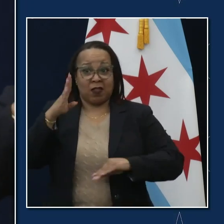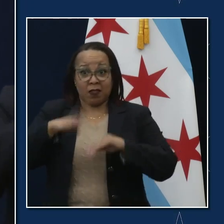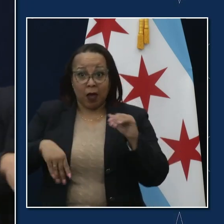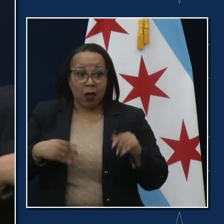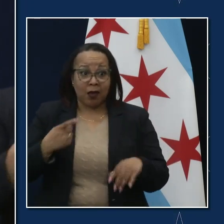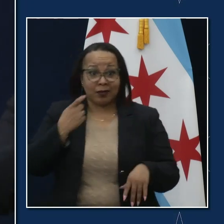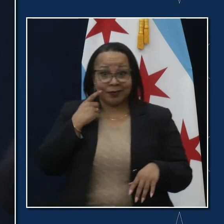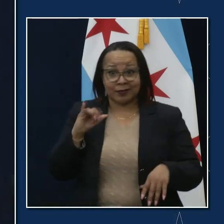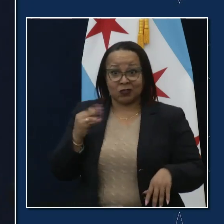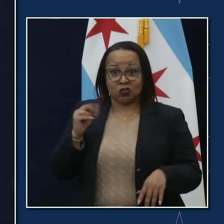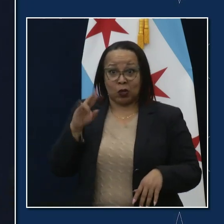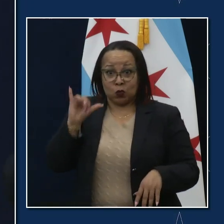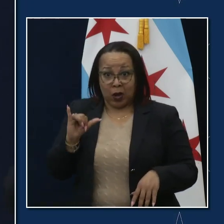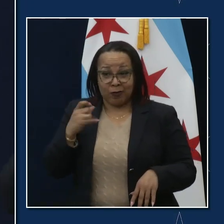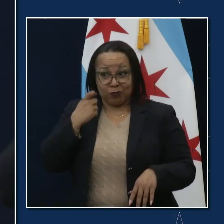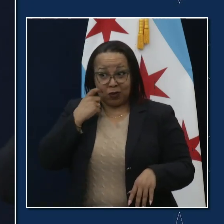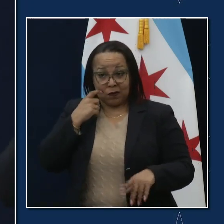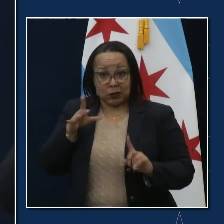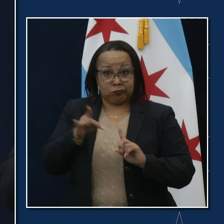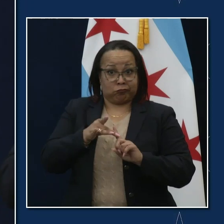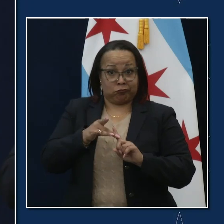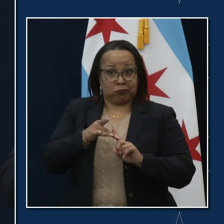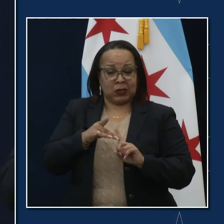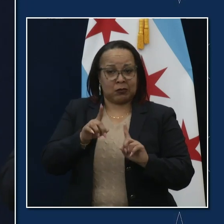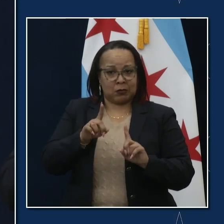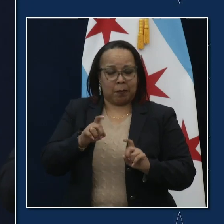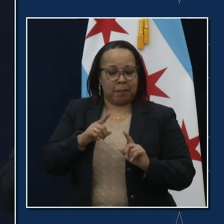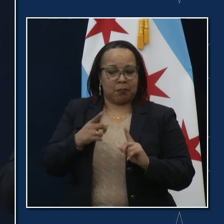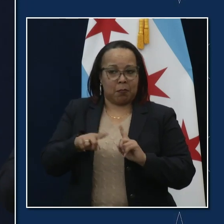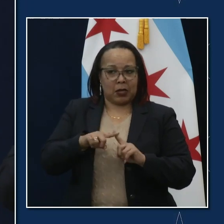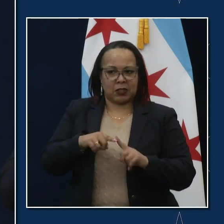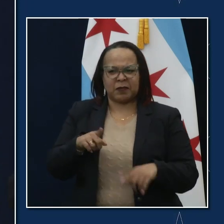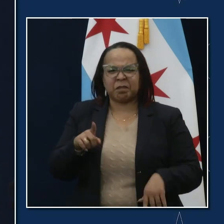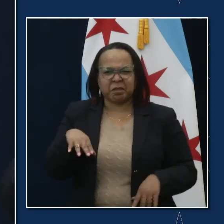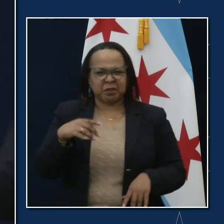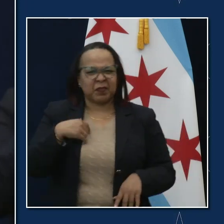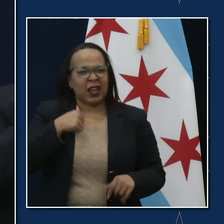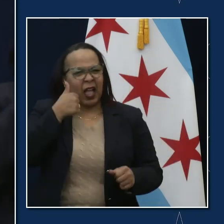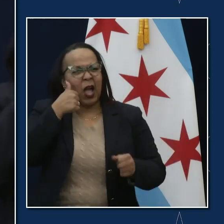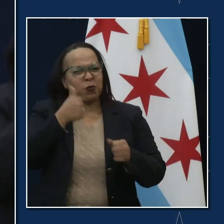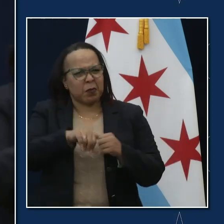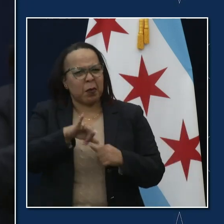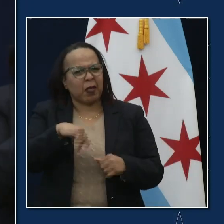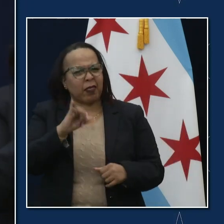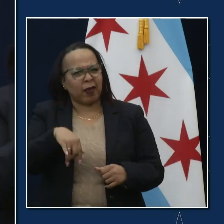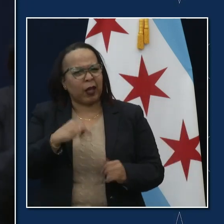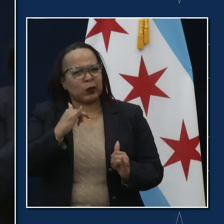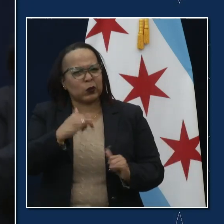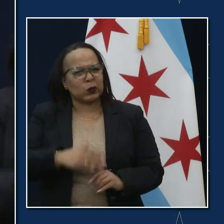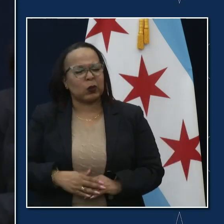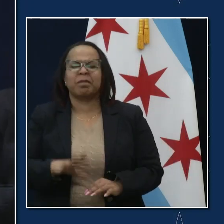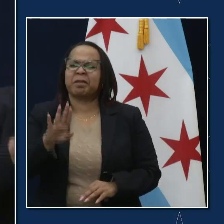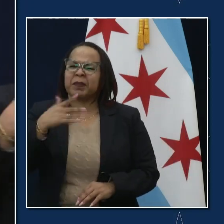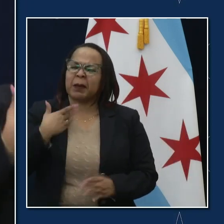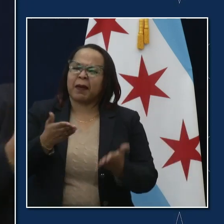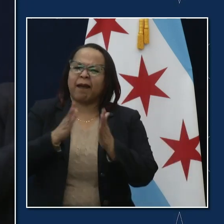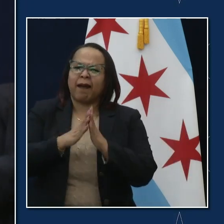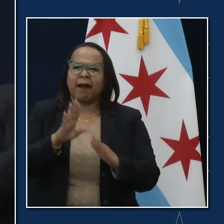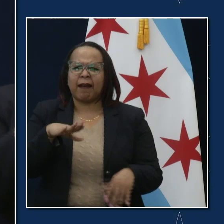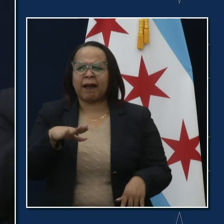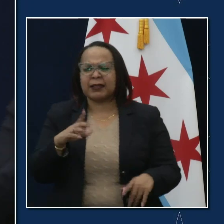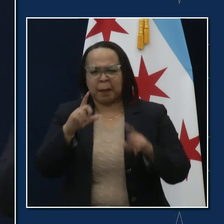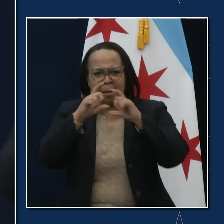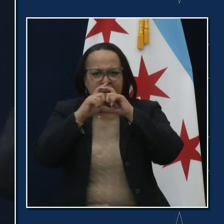had in January when I previously tested positive. I think I remember that too. Let me just ask you about the